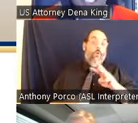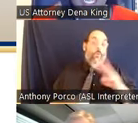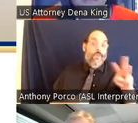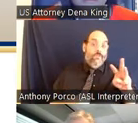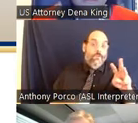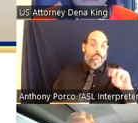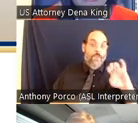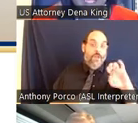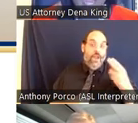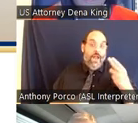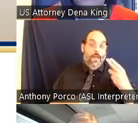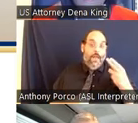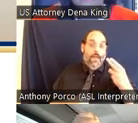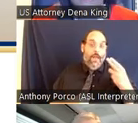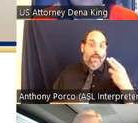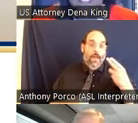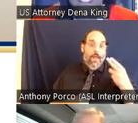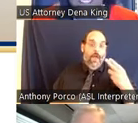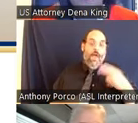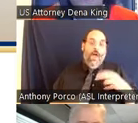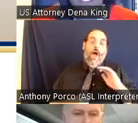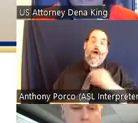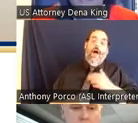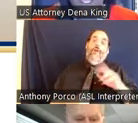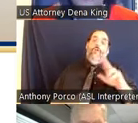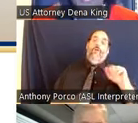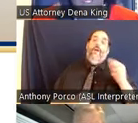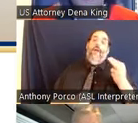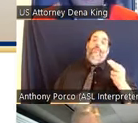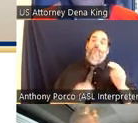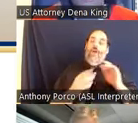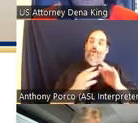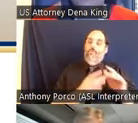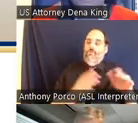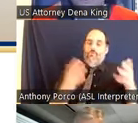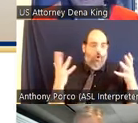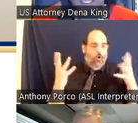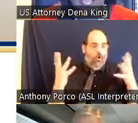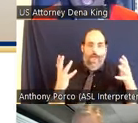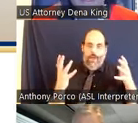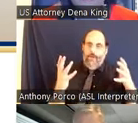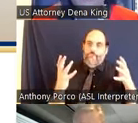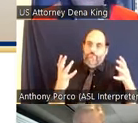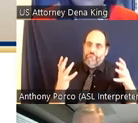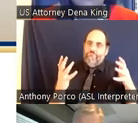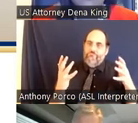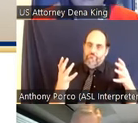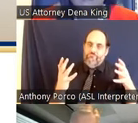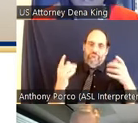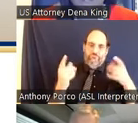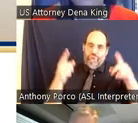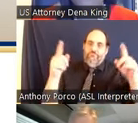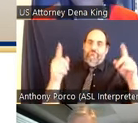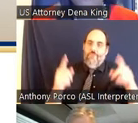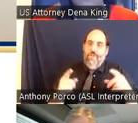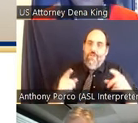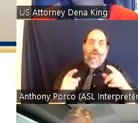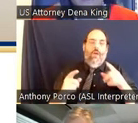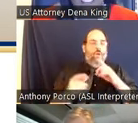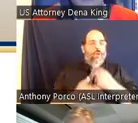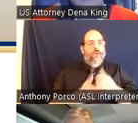of Michigan, our United Against Hate outreach has already borne fruit, and it was facilitated